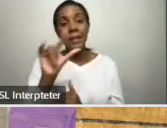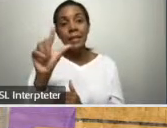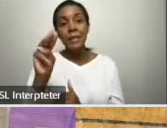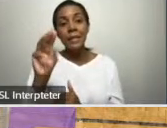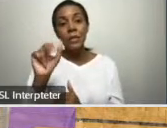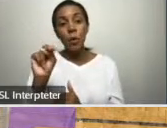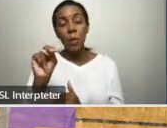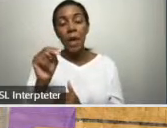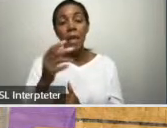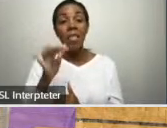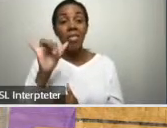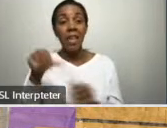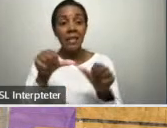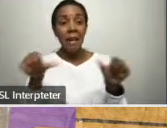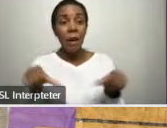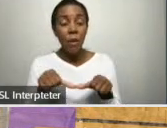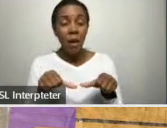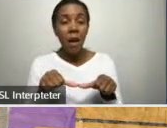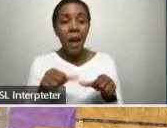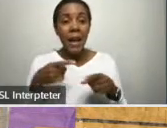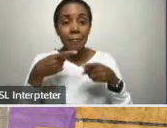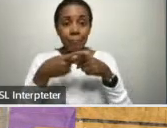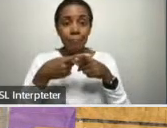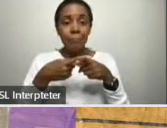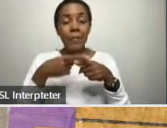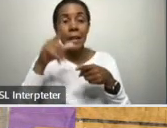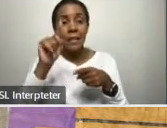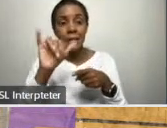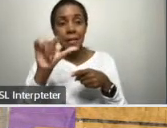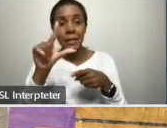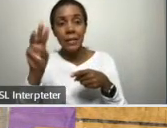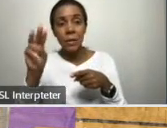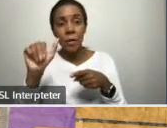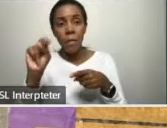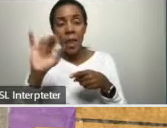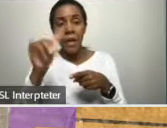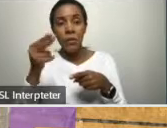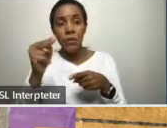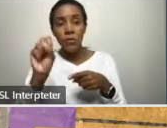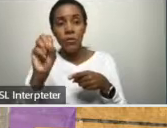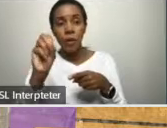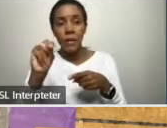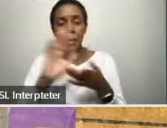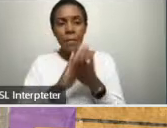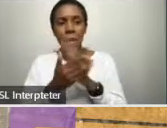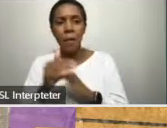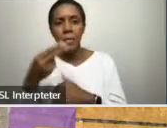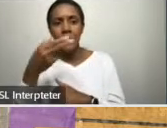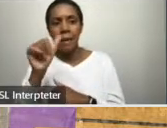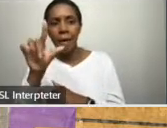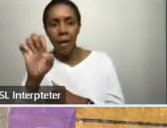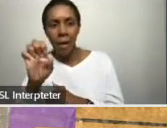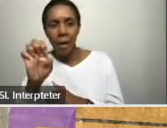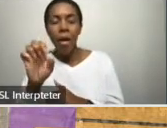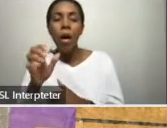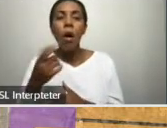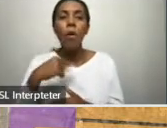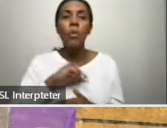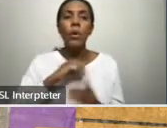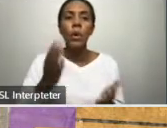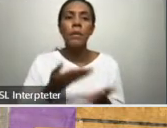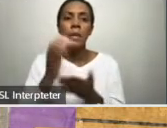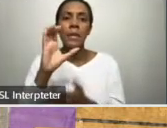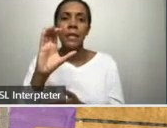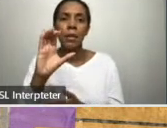This area is at the intersection of Tillman at Johnson, where it becomes Hale Street, recommending from CMU 3 to